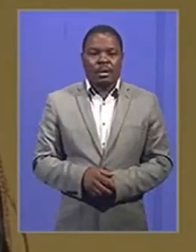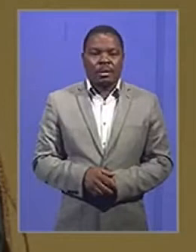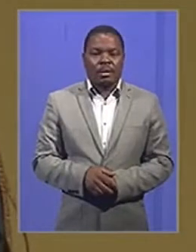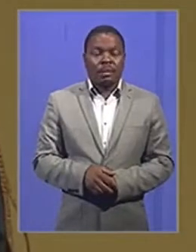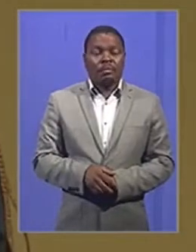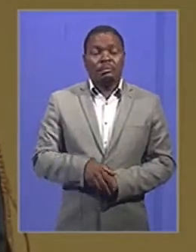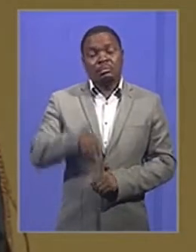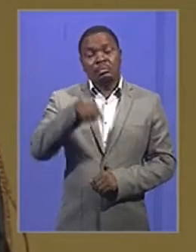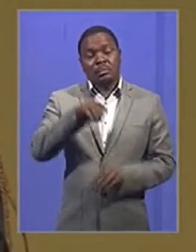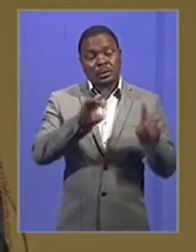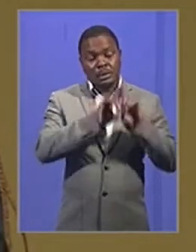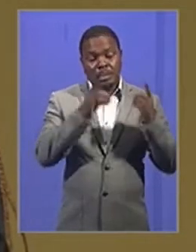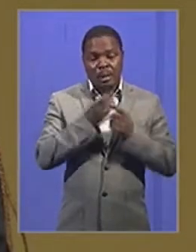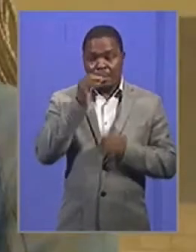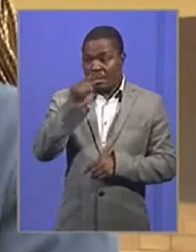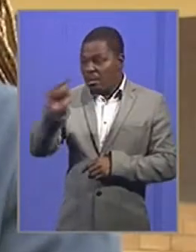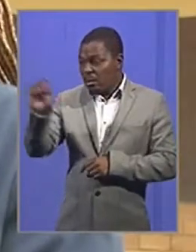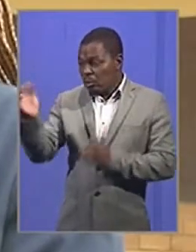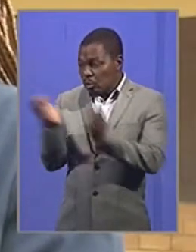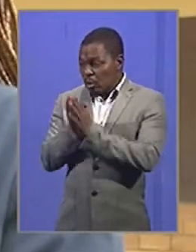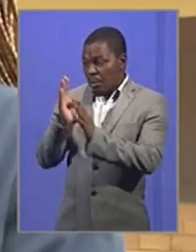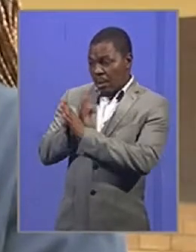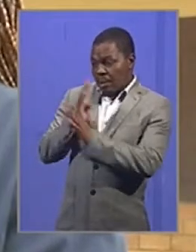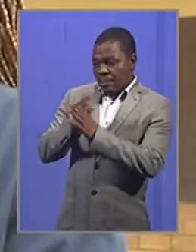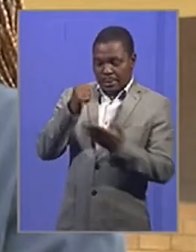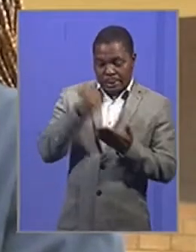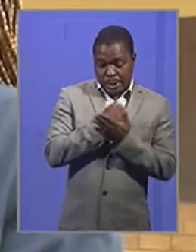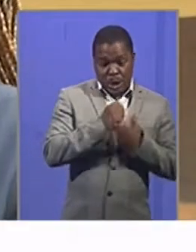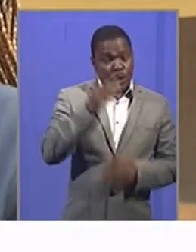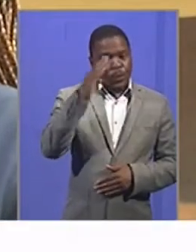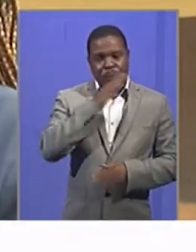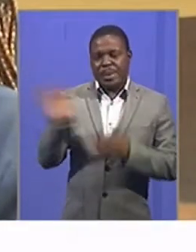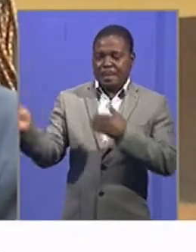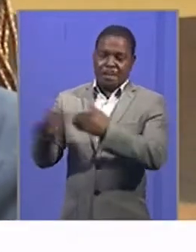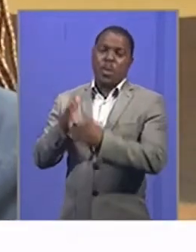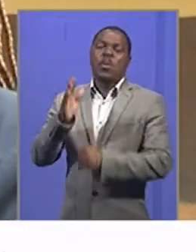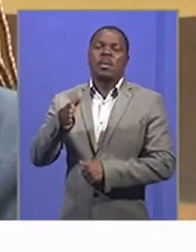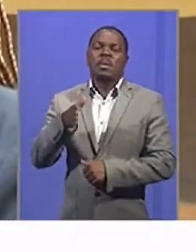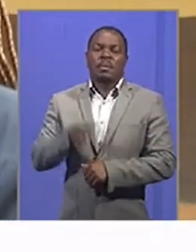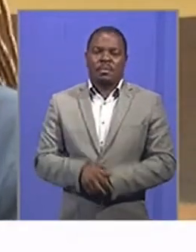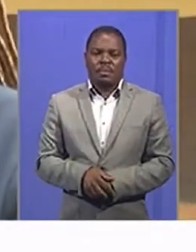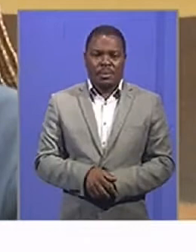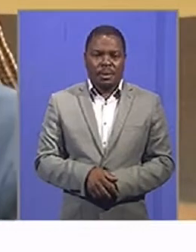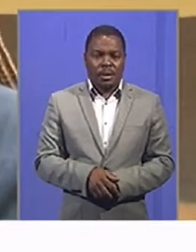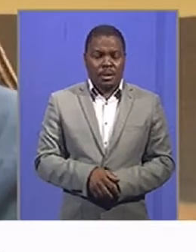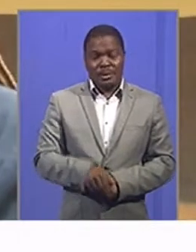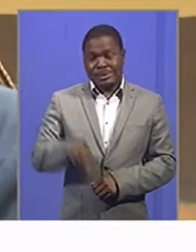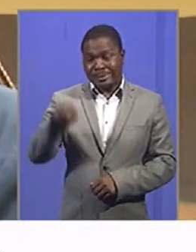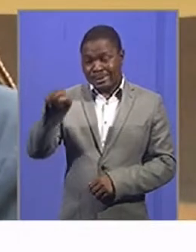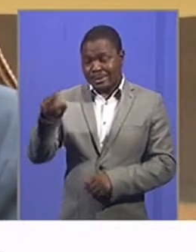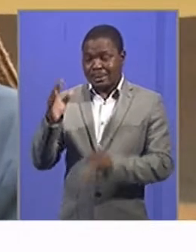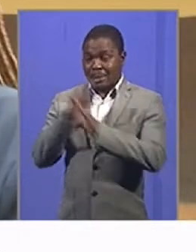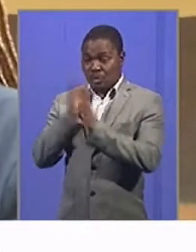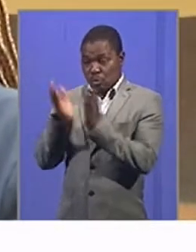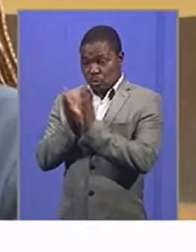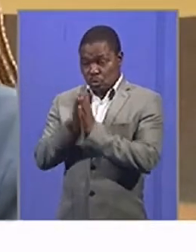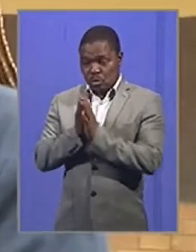department. We private school. We still have a private school.